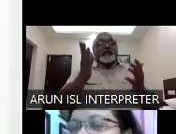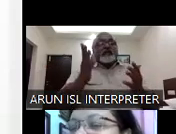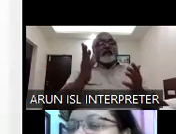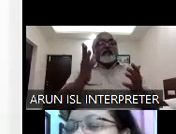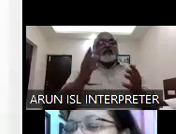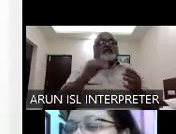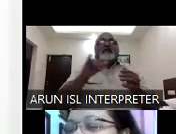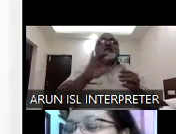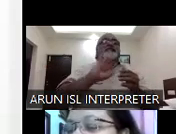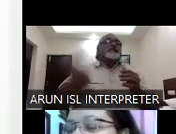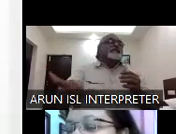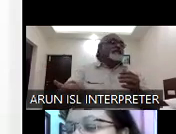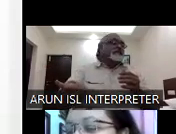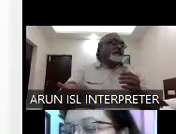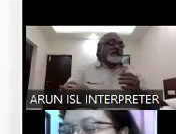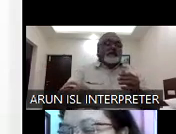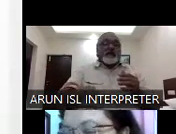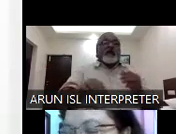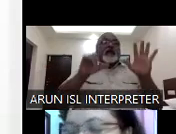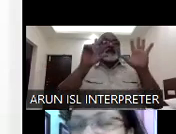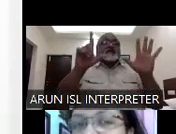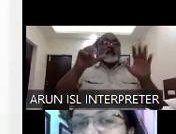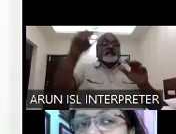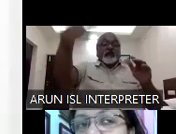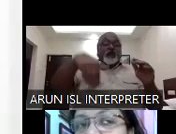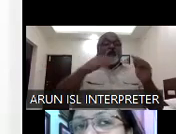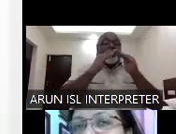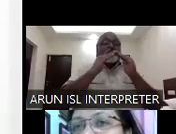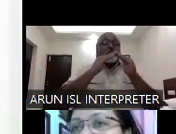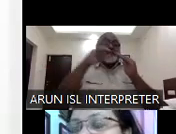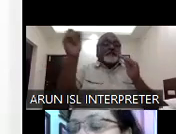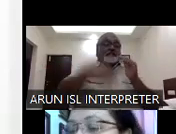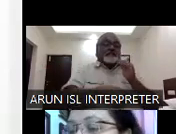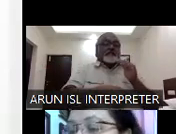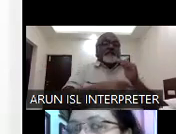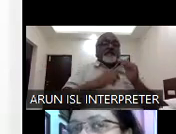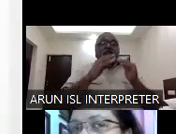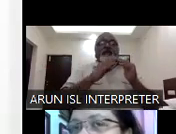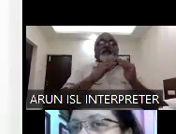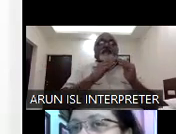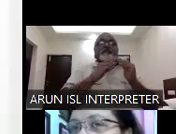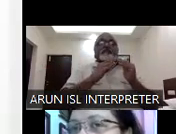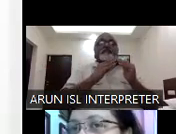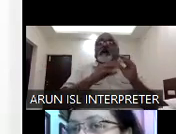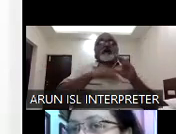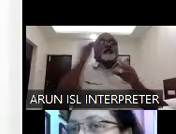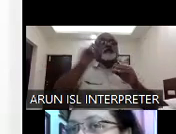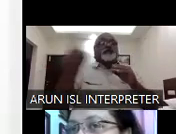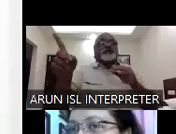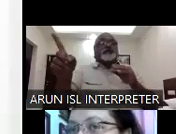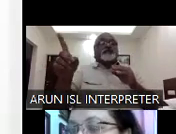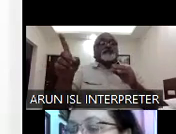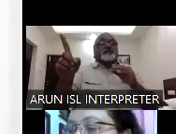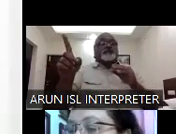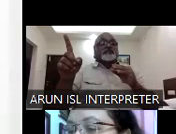meaning before 7 o'clock, you have to be inside the house. So, or for the children also, you are supposed